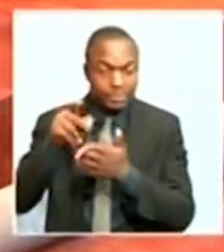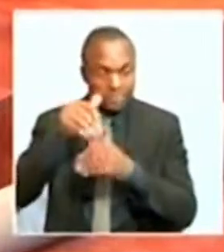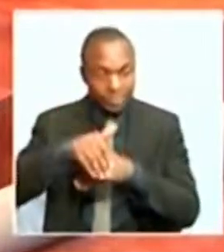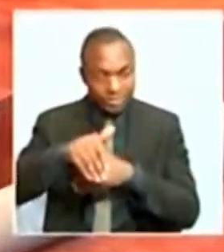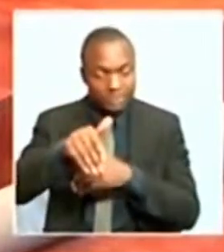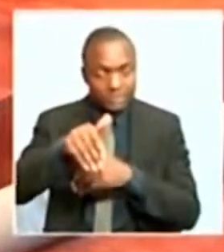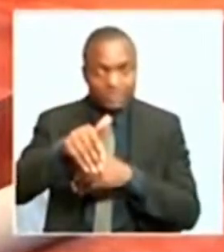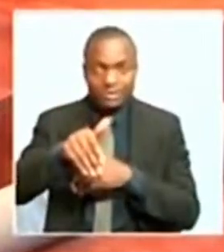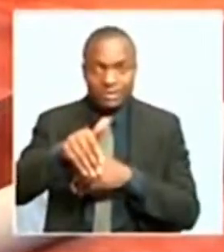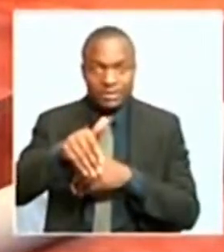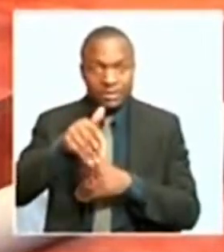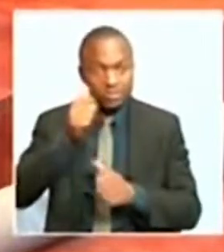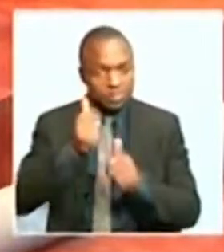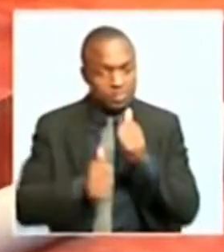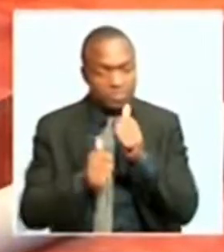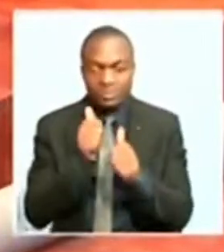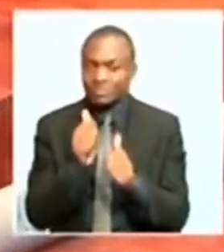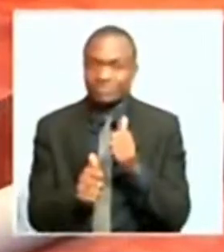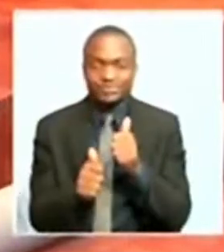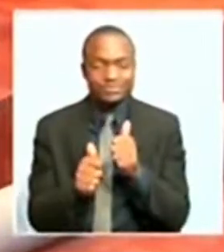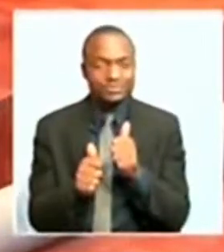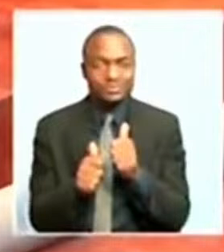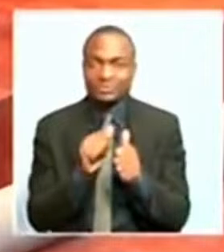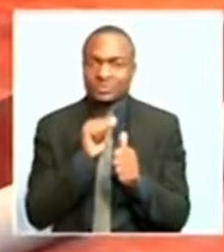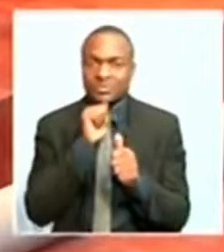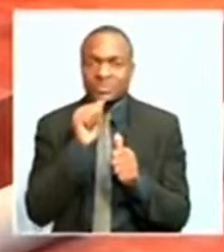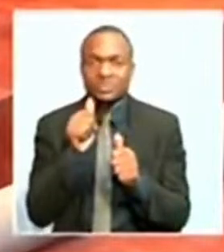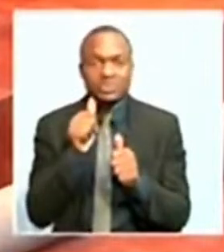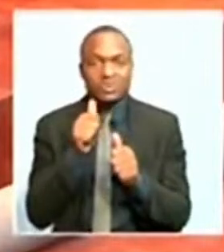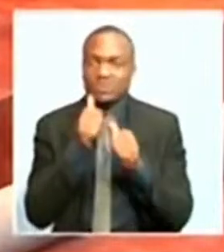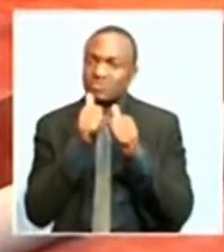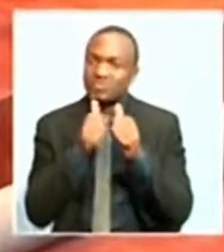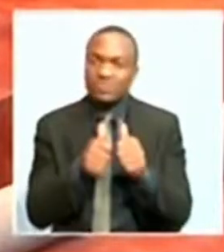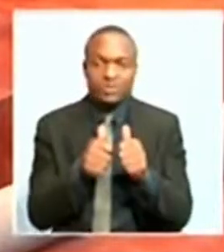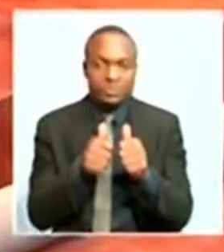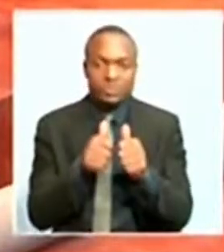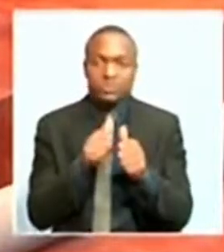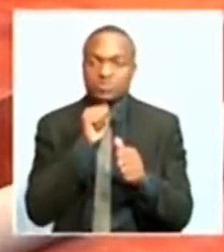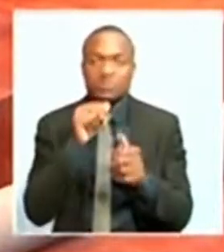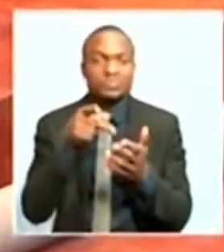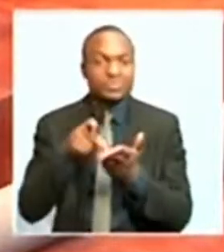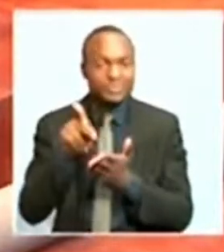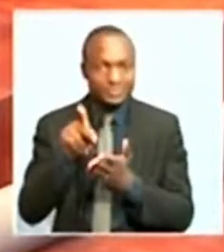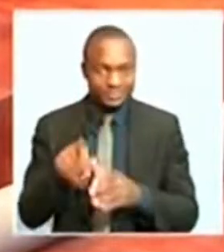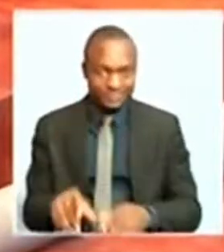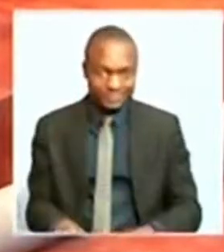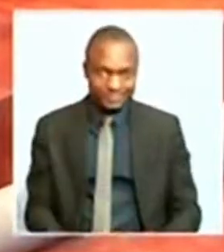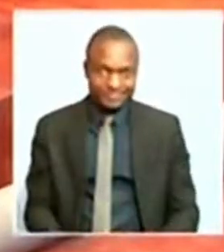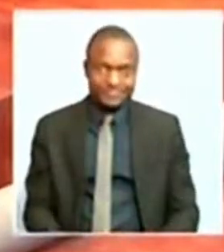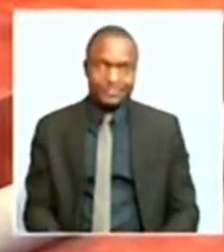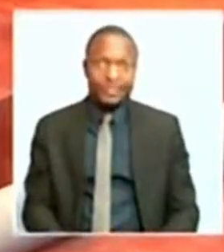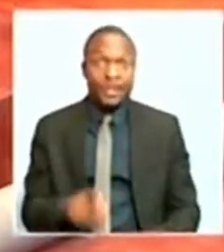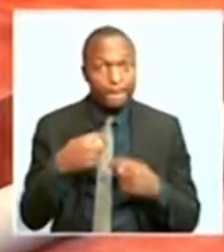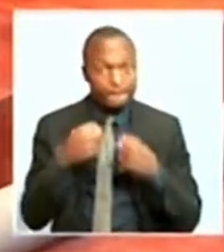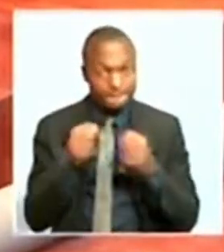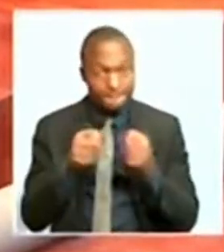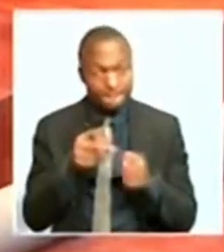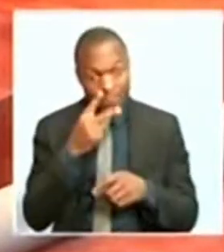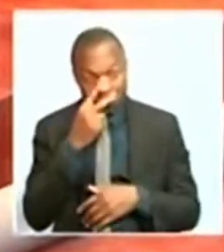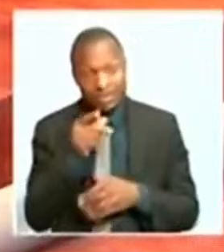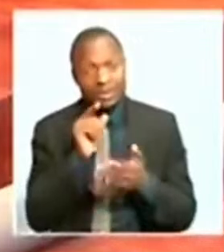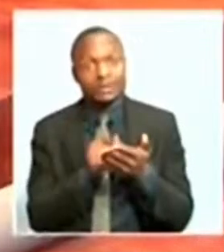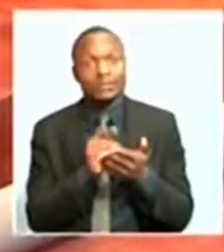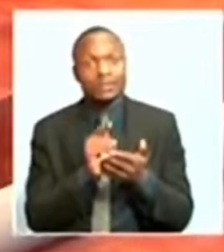subscriptions, which tend to lag behind. But I think, as I said, I think we are trying to really look at